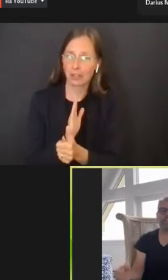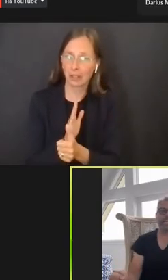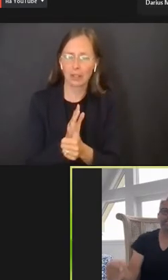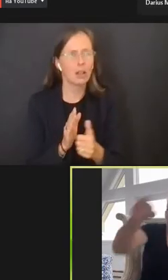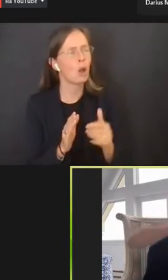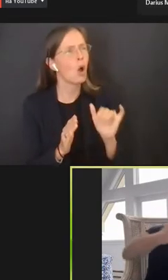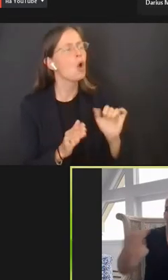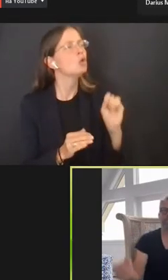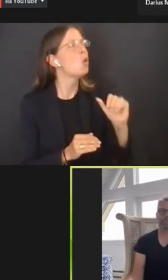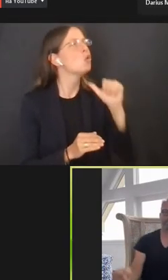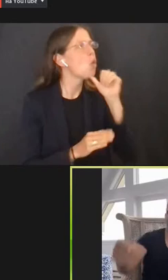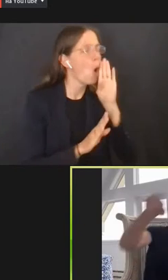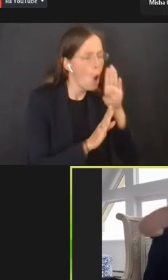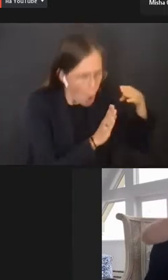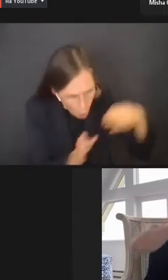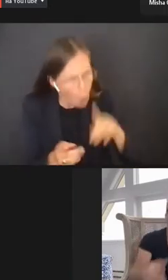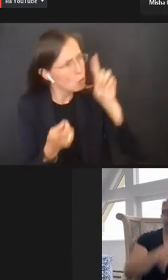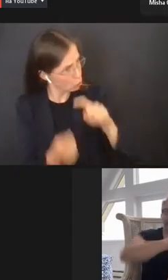don't steer into trauma. Right.